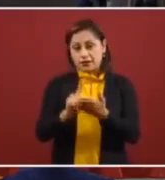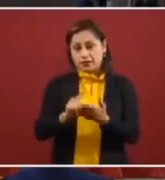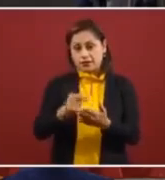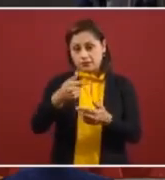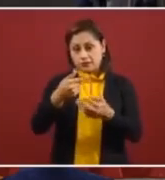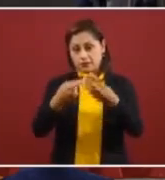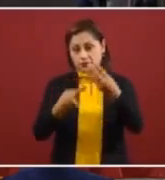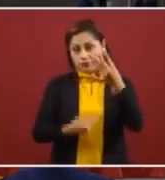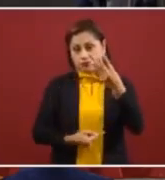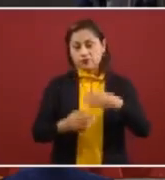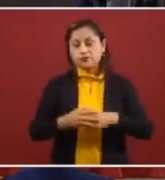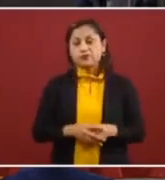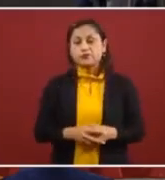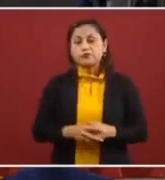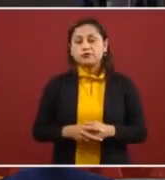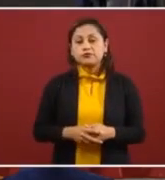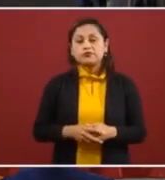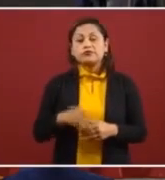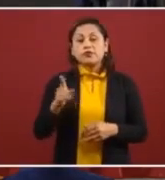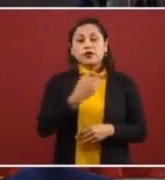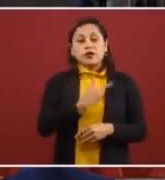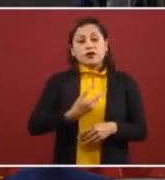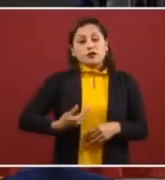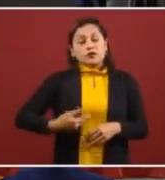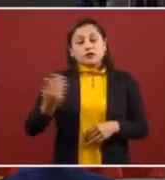having the best prices.